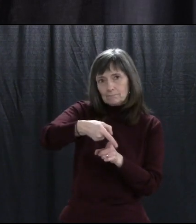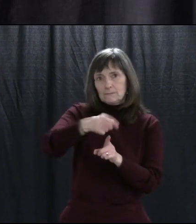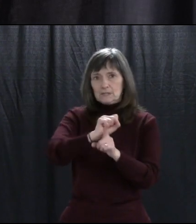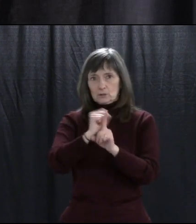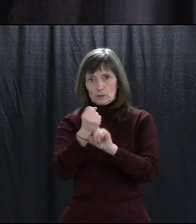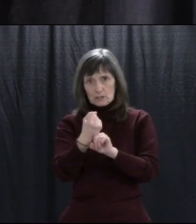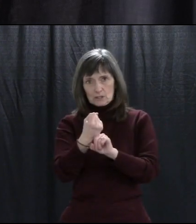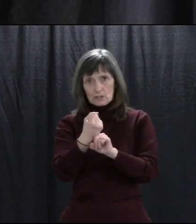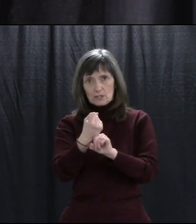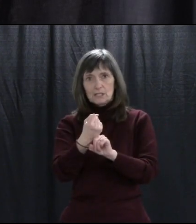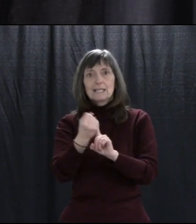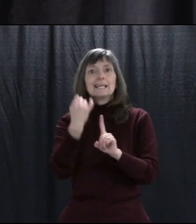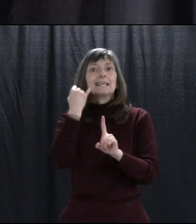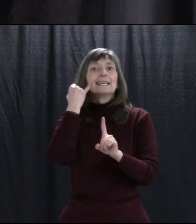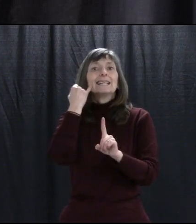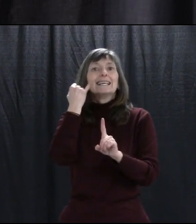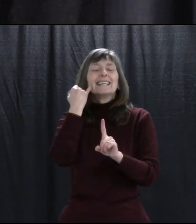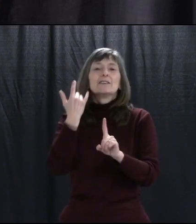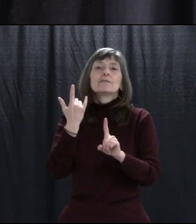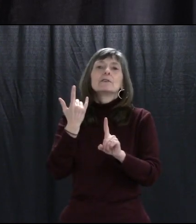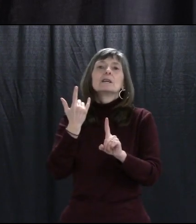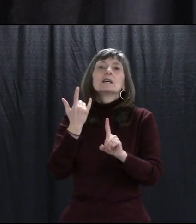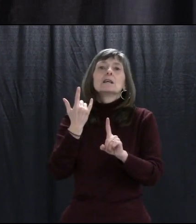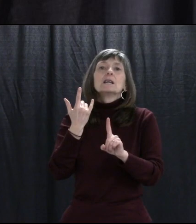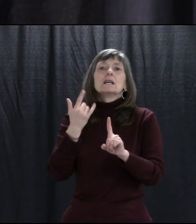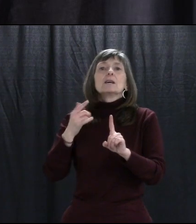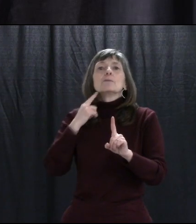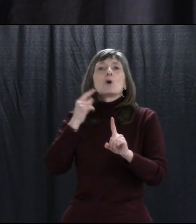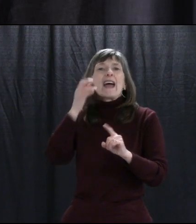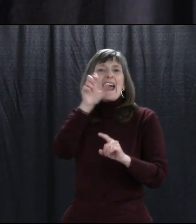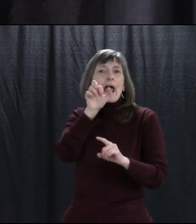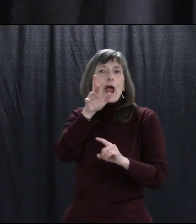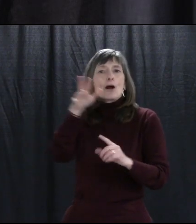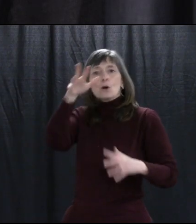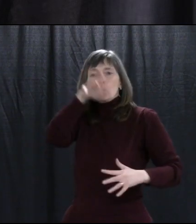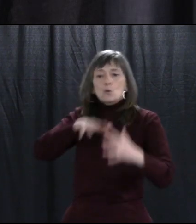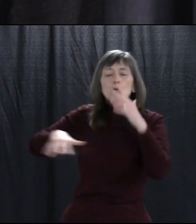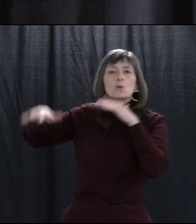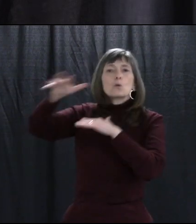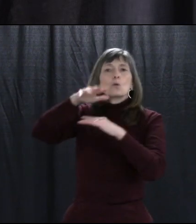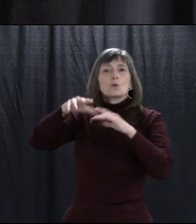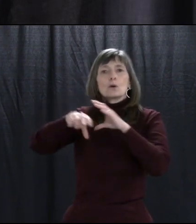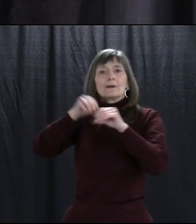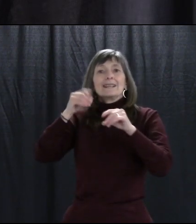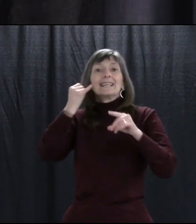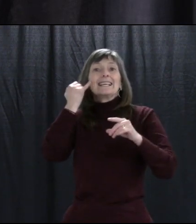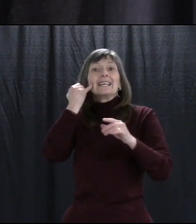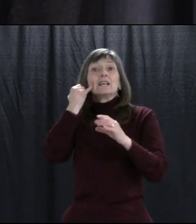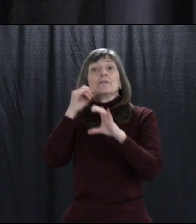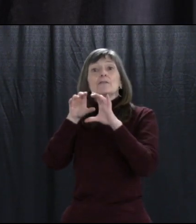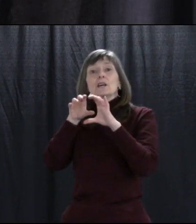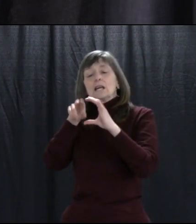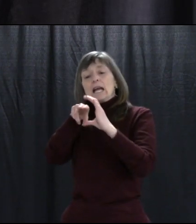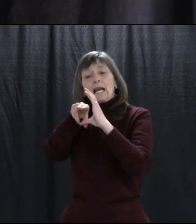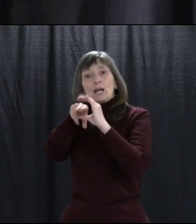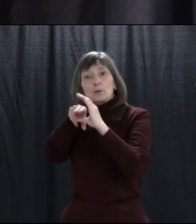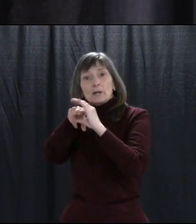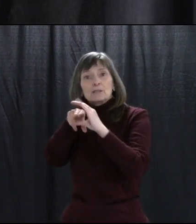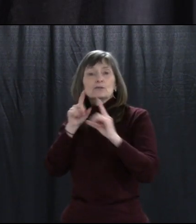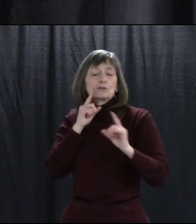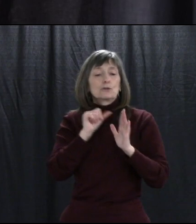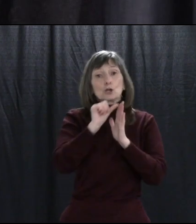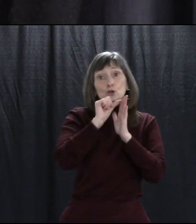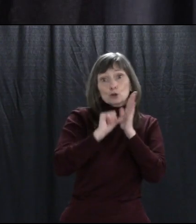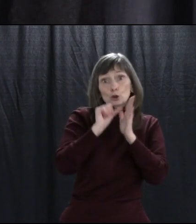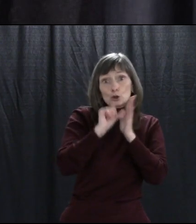circumstances where what's called aerosol generating procedures are performed. These are things like intubation, surgical maneuvers on